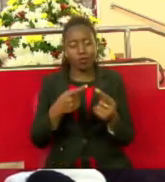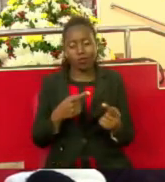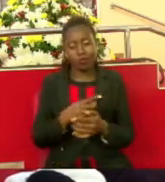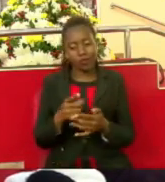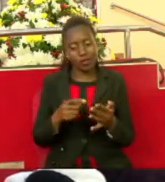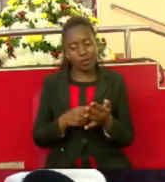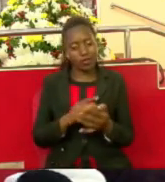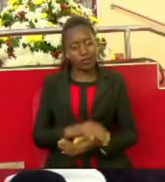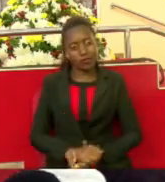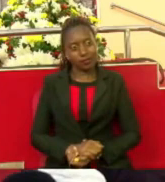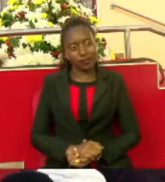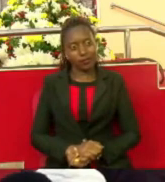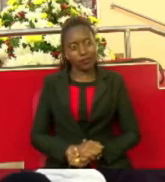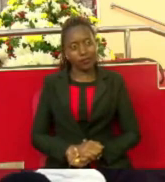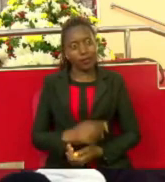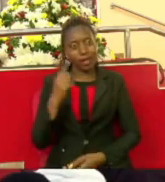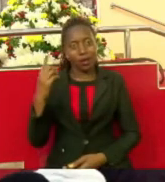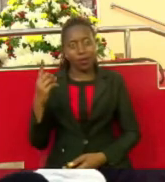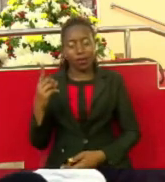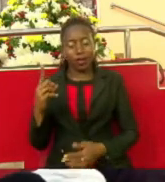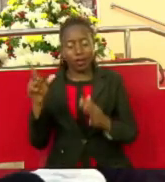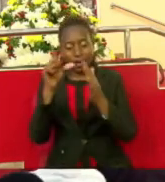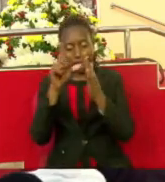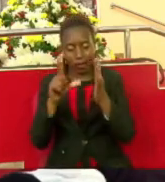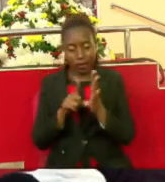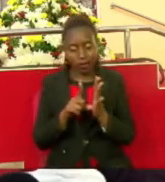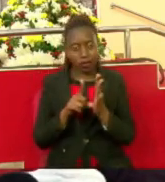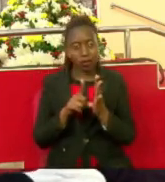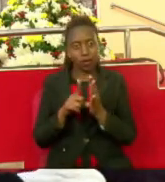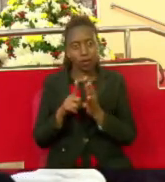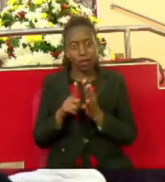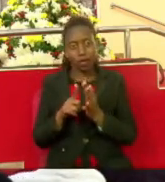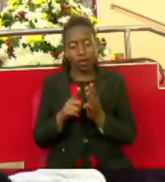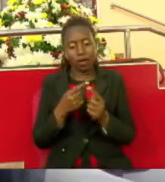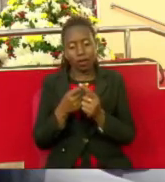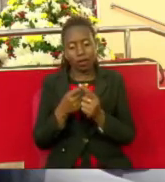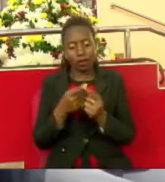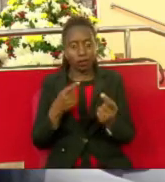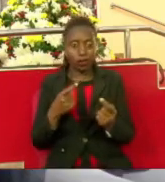One of the lessons that is important from what we are getting from Christ,